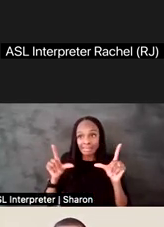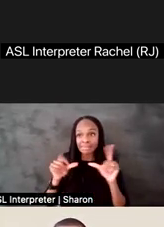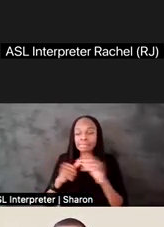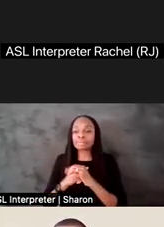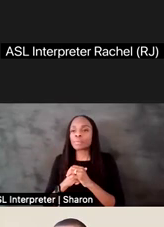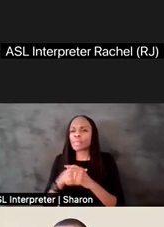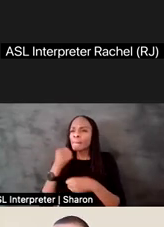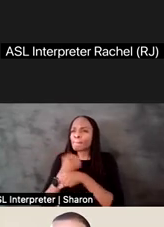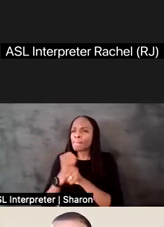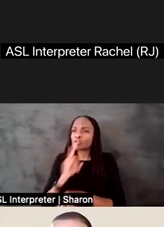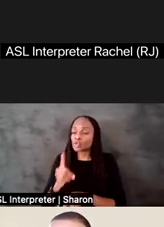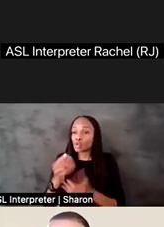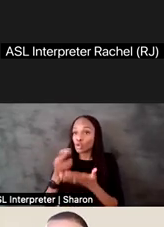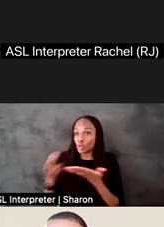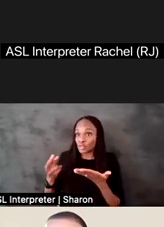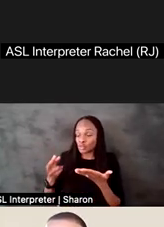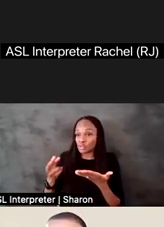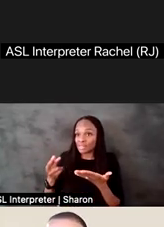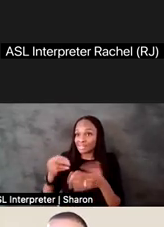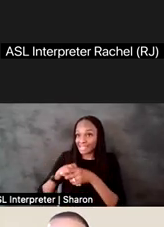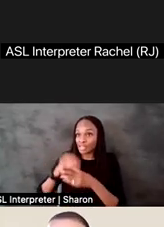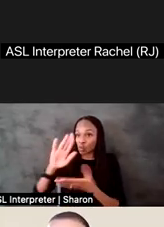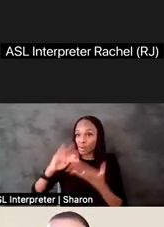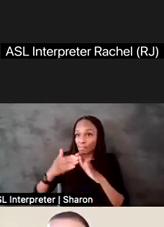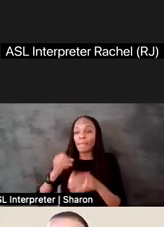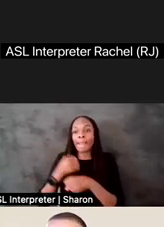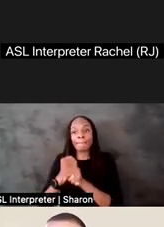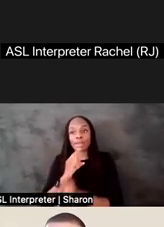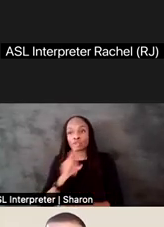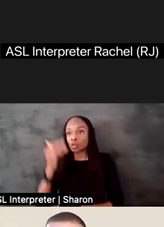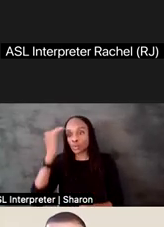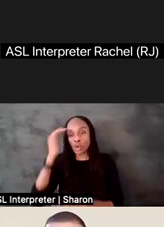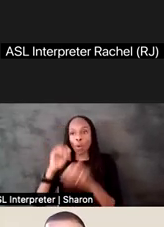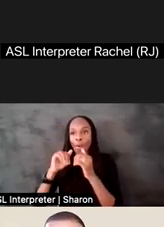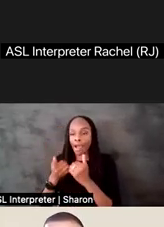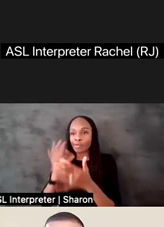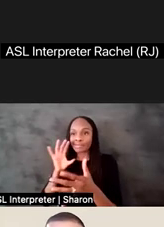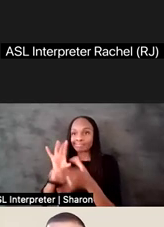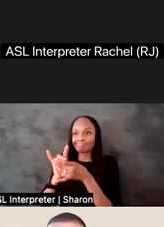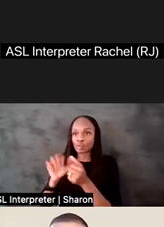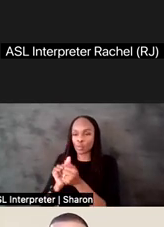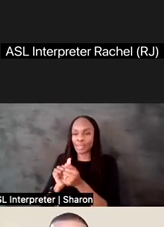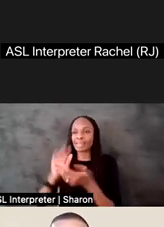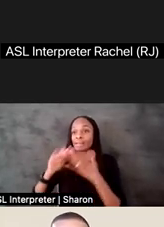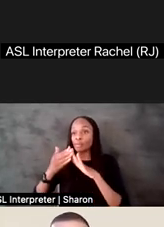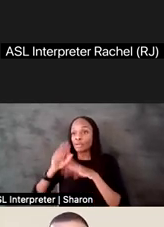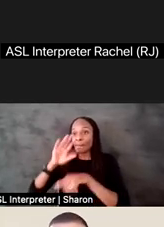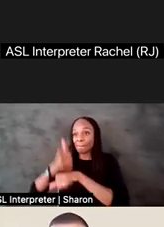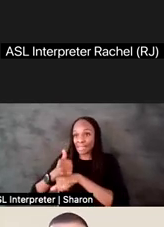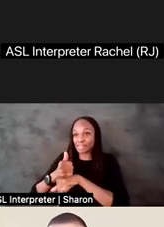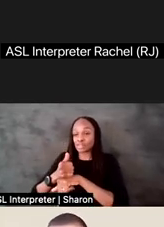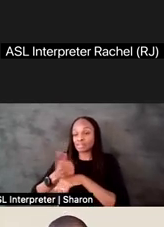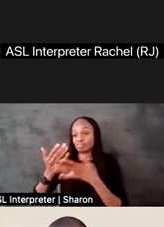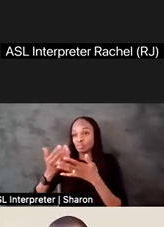the resources that are within your community. And make sure that you know how to plug into community-based resources because I